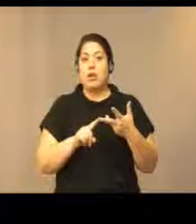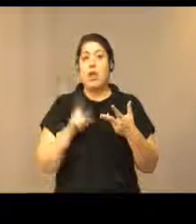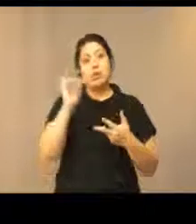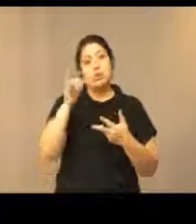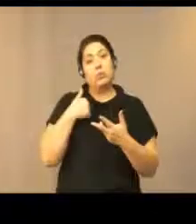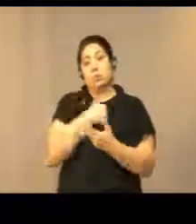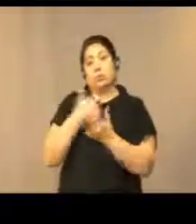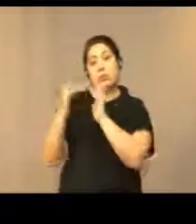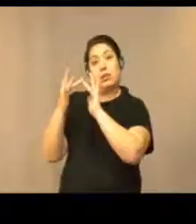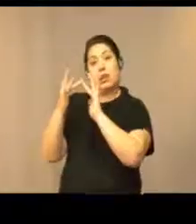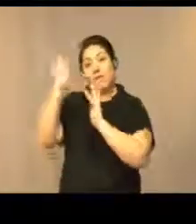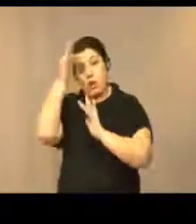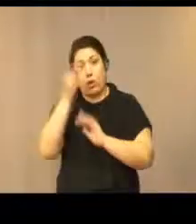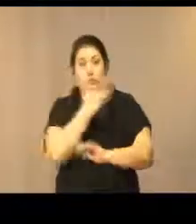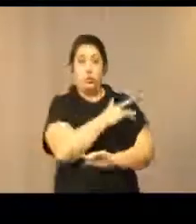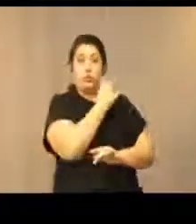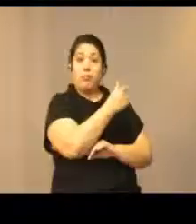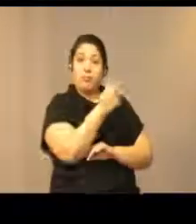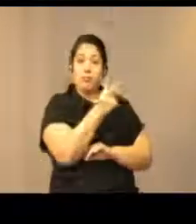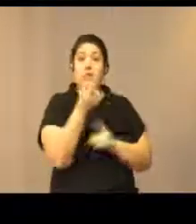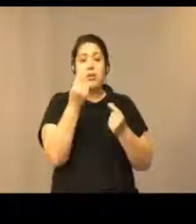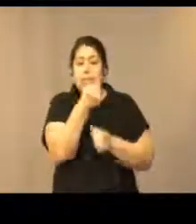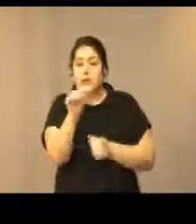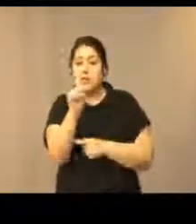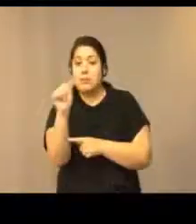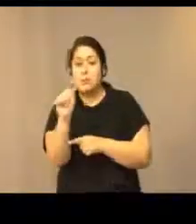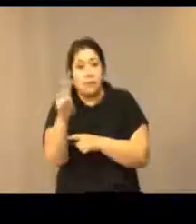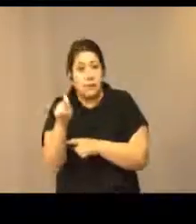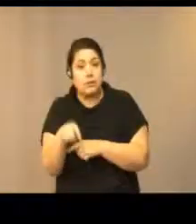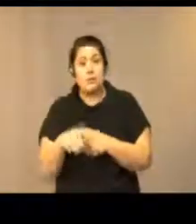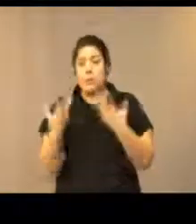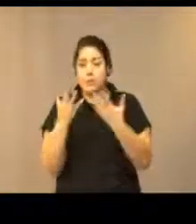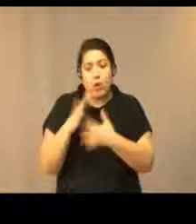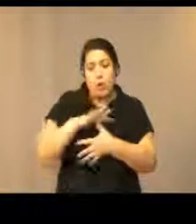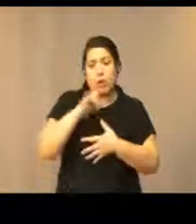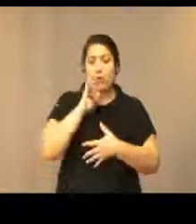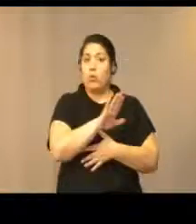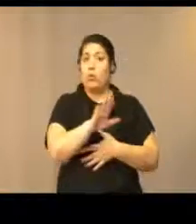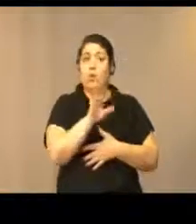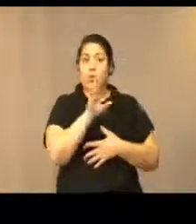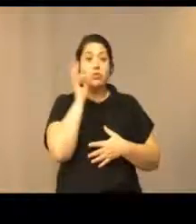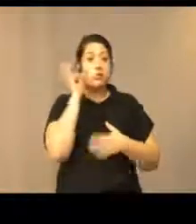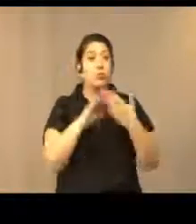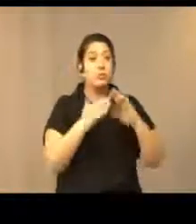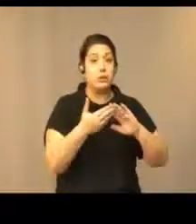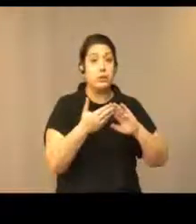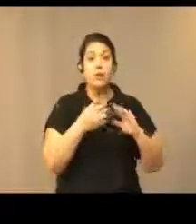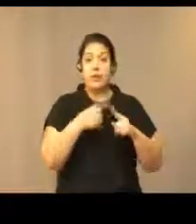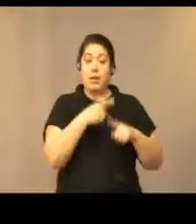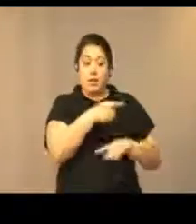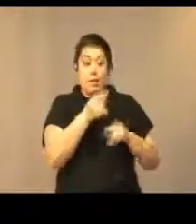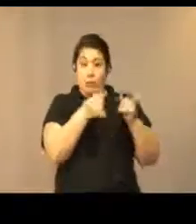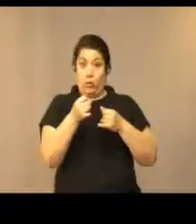governments in order to ensure that the disability-related needs and priorities of First Nations communities and Indigenous individuals and families living